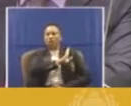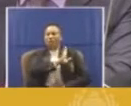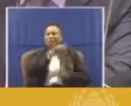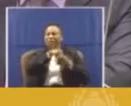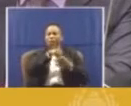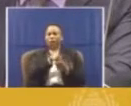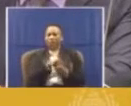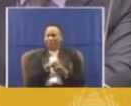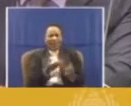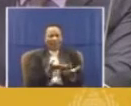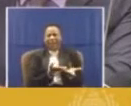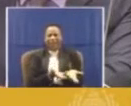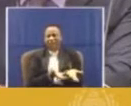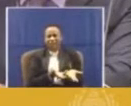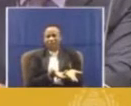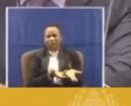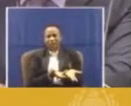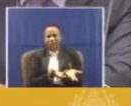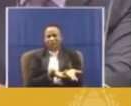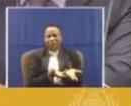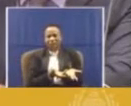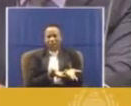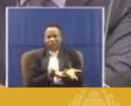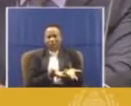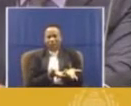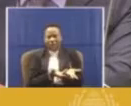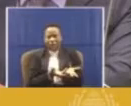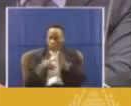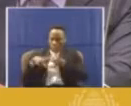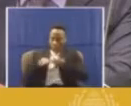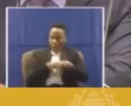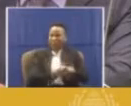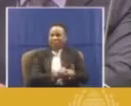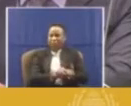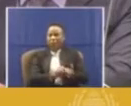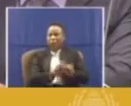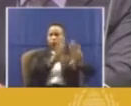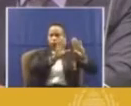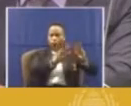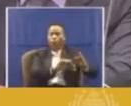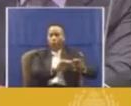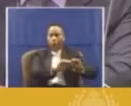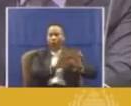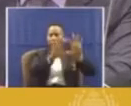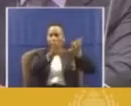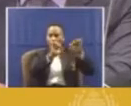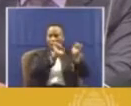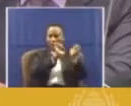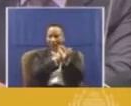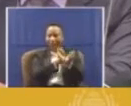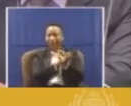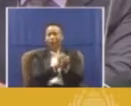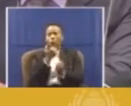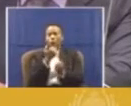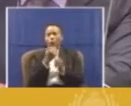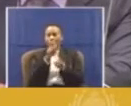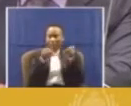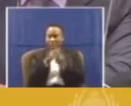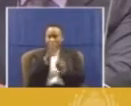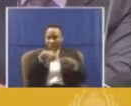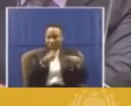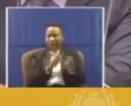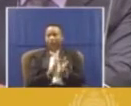practically to crush, to stop, and to arrest drug lords.